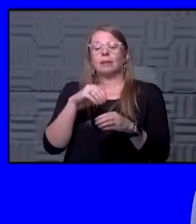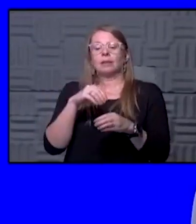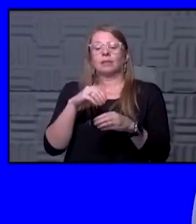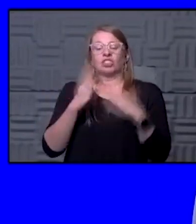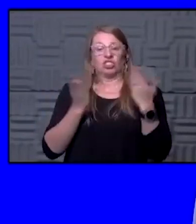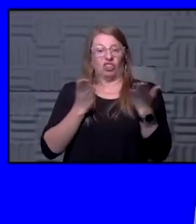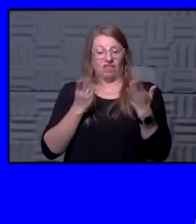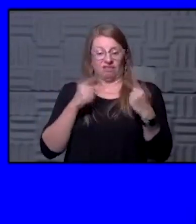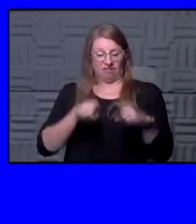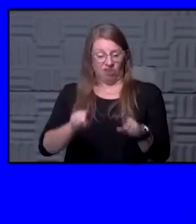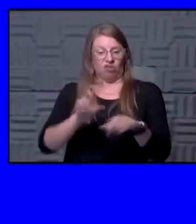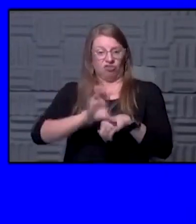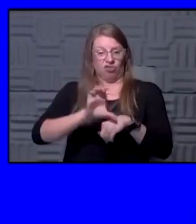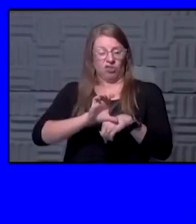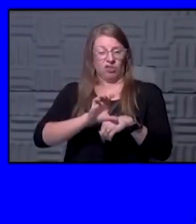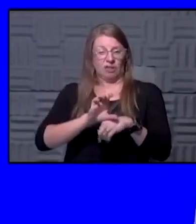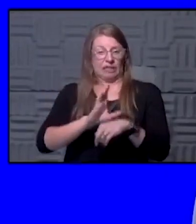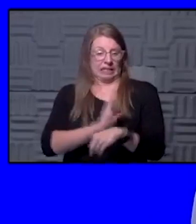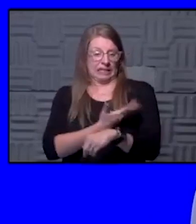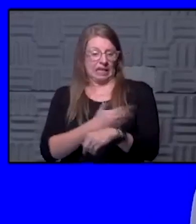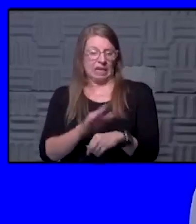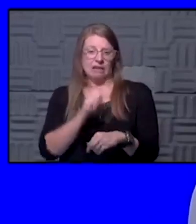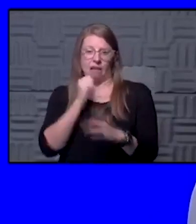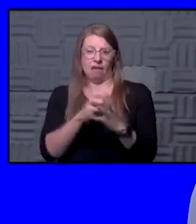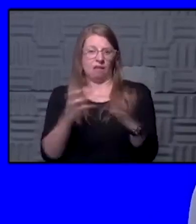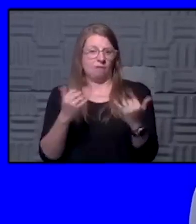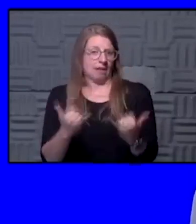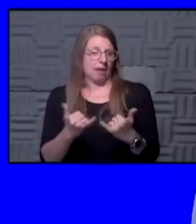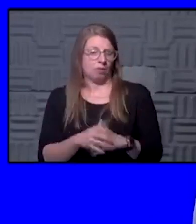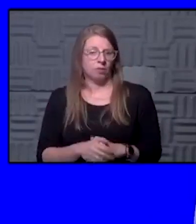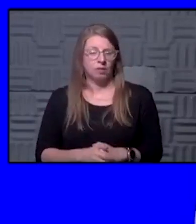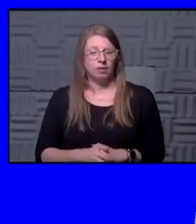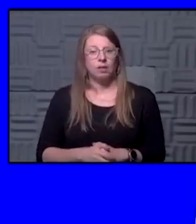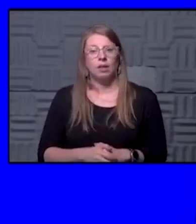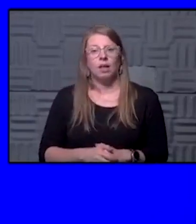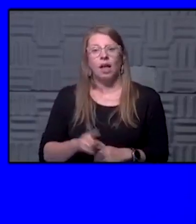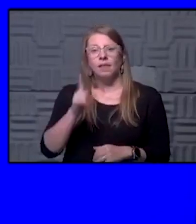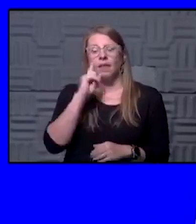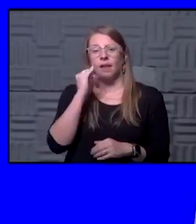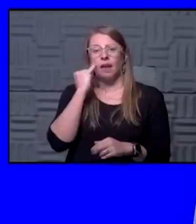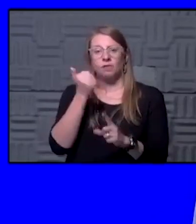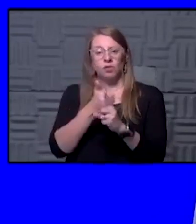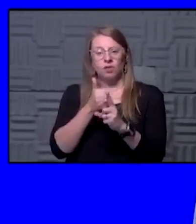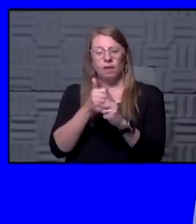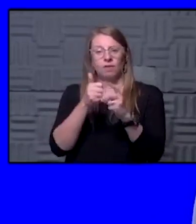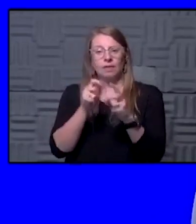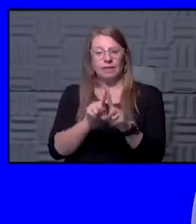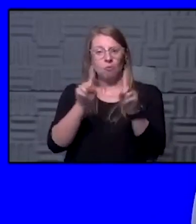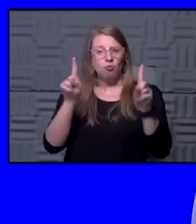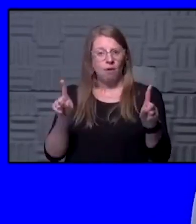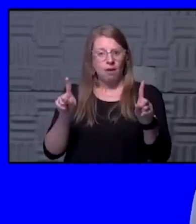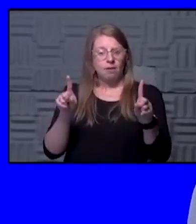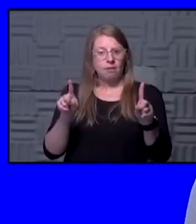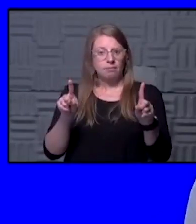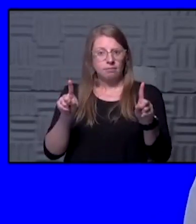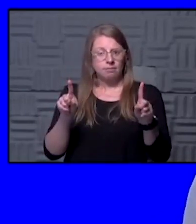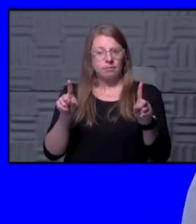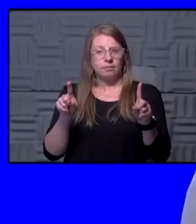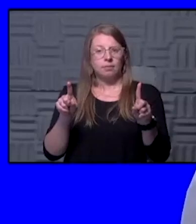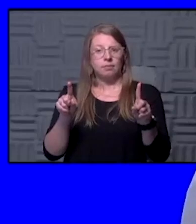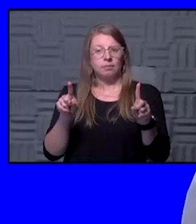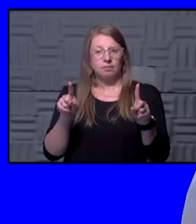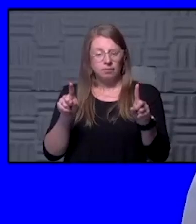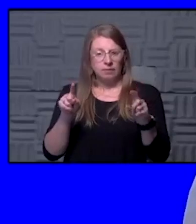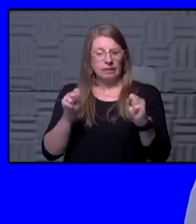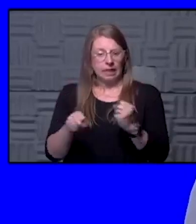not a lot of singing at this point either. I think, if you are separated and distanced, I think it can be